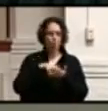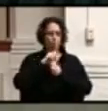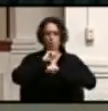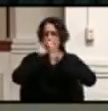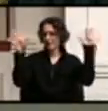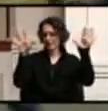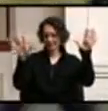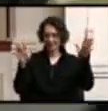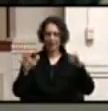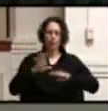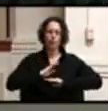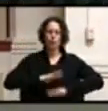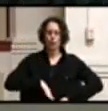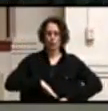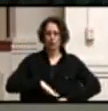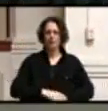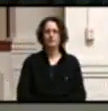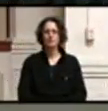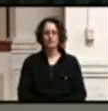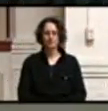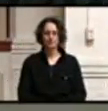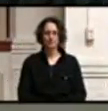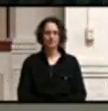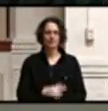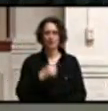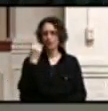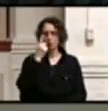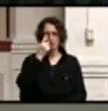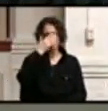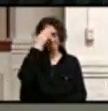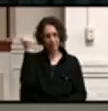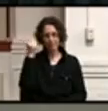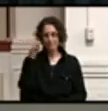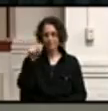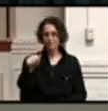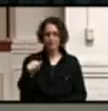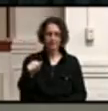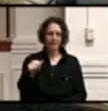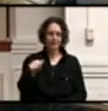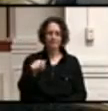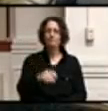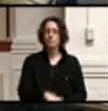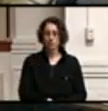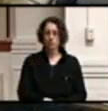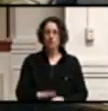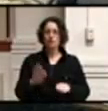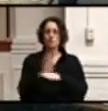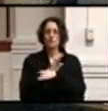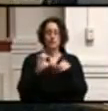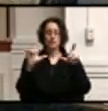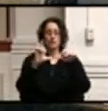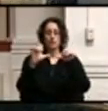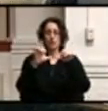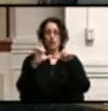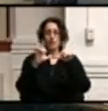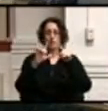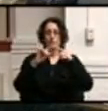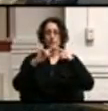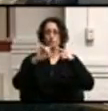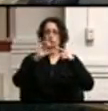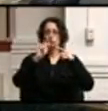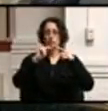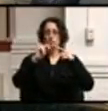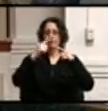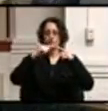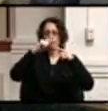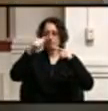the fine. I always forget it. It's terrible. Business license runs from January 1st to January